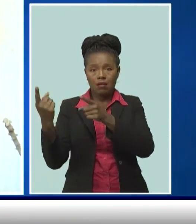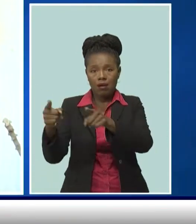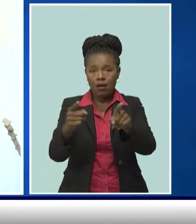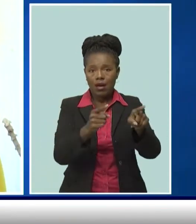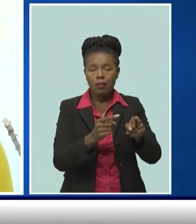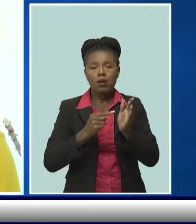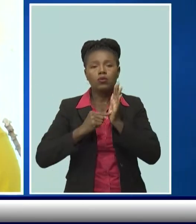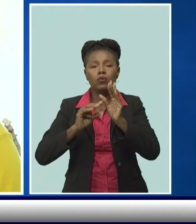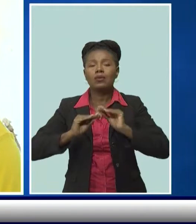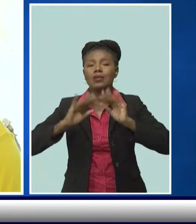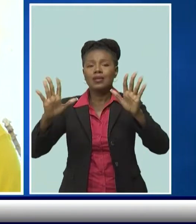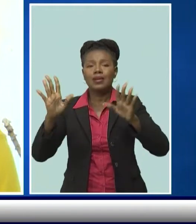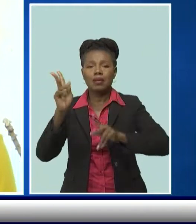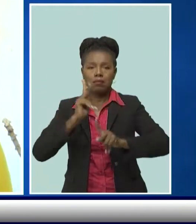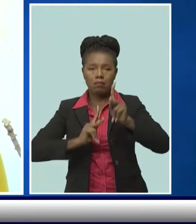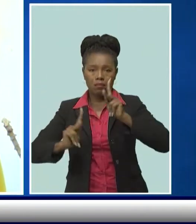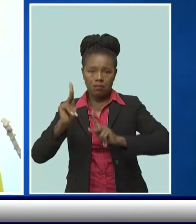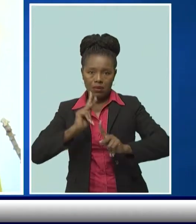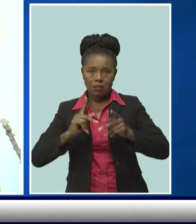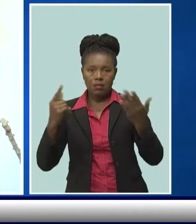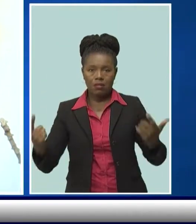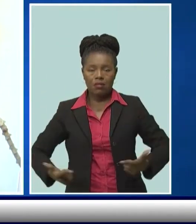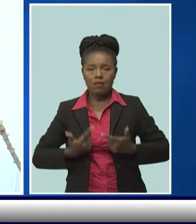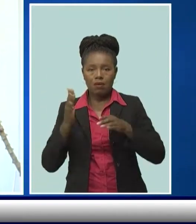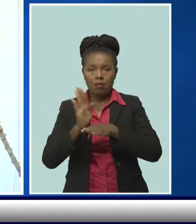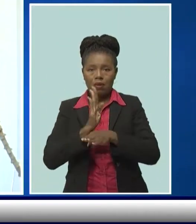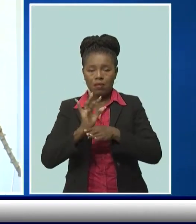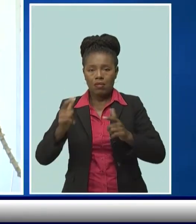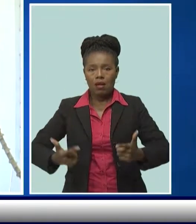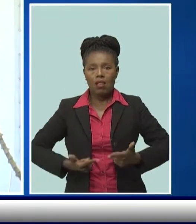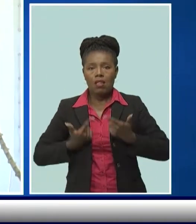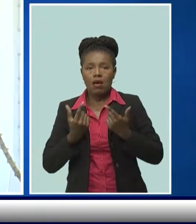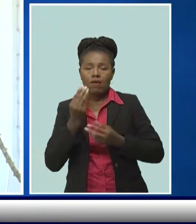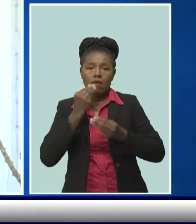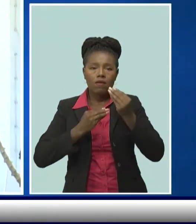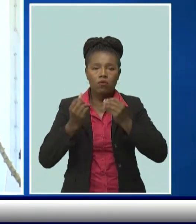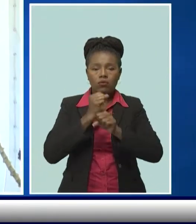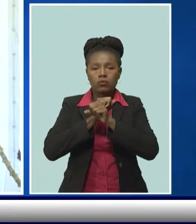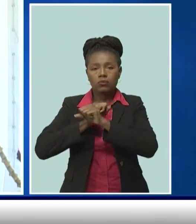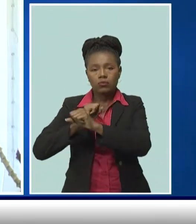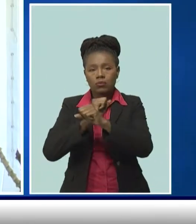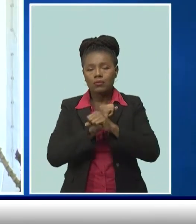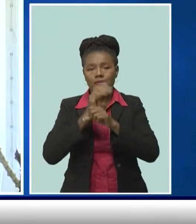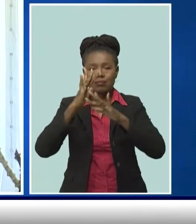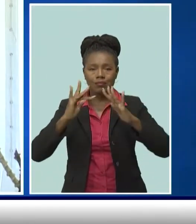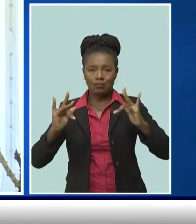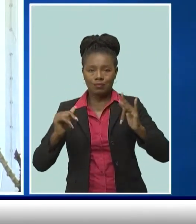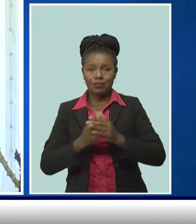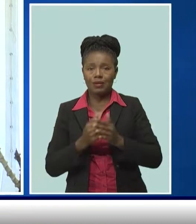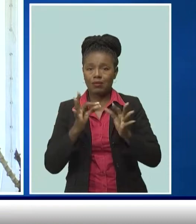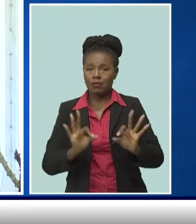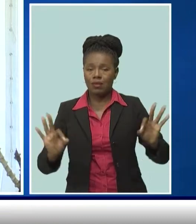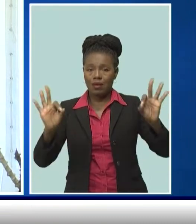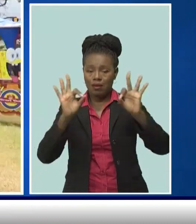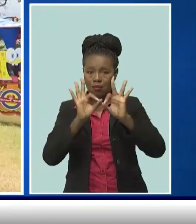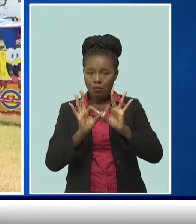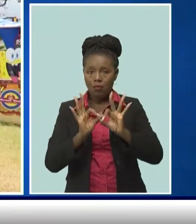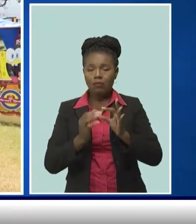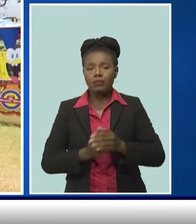is going to be very focused on ensuring that we have the type of food security that is very critical in this new